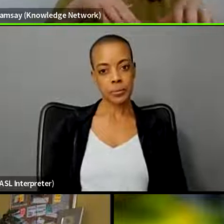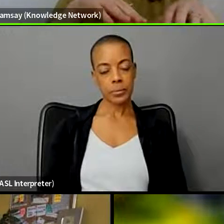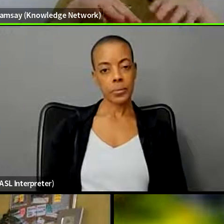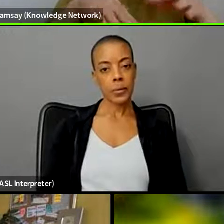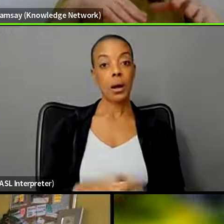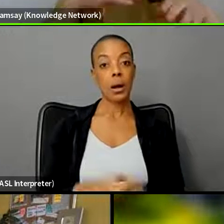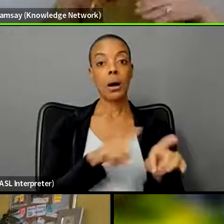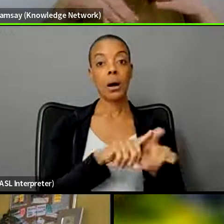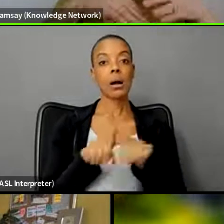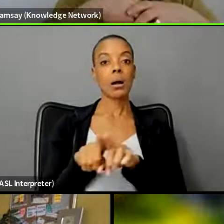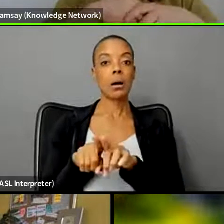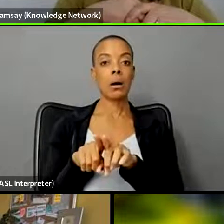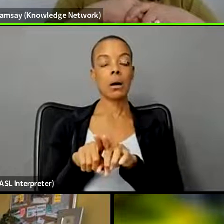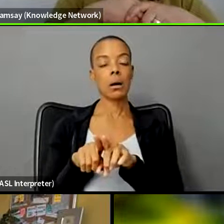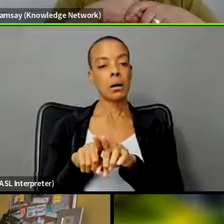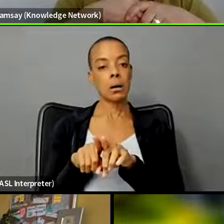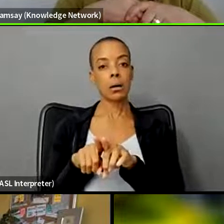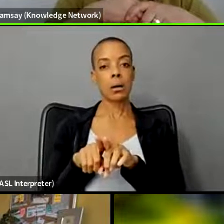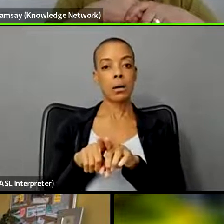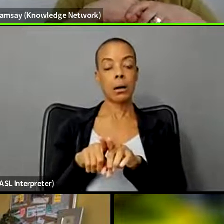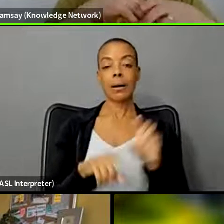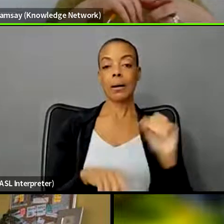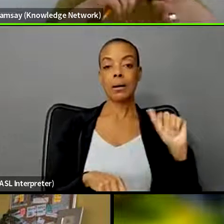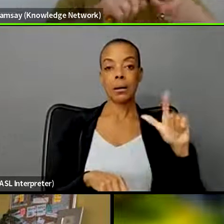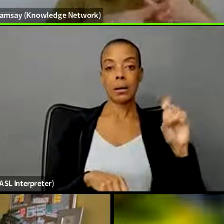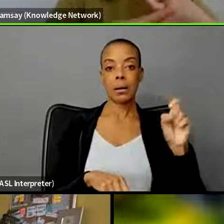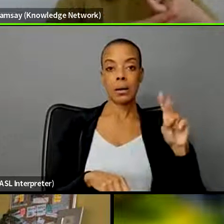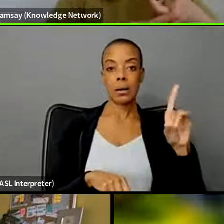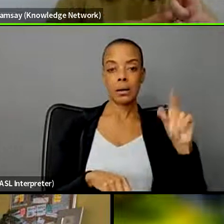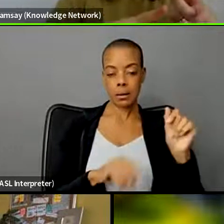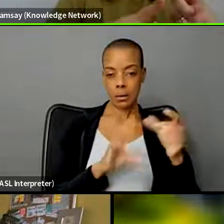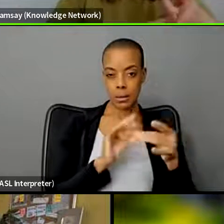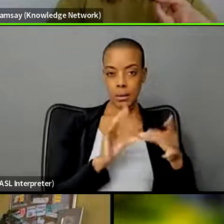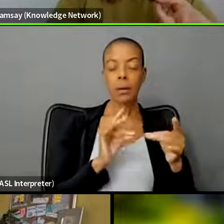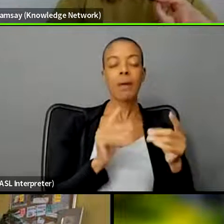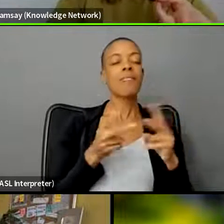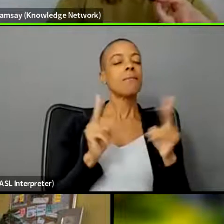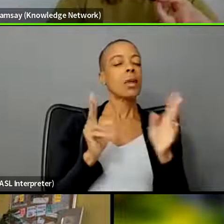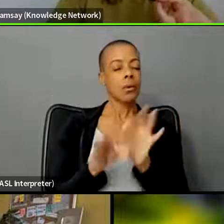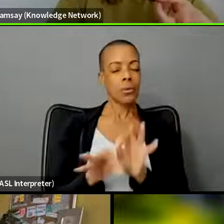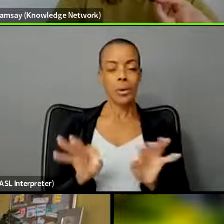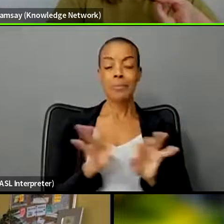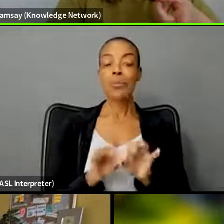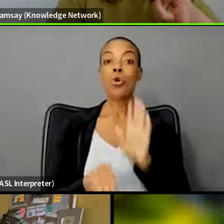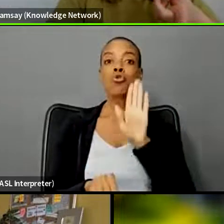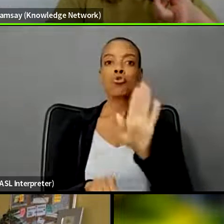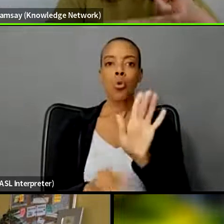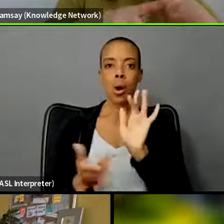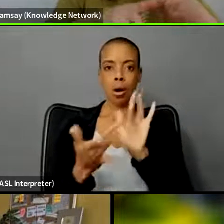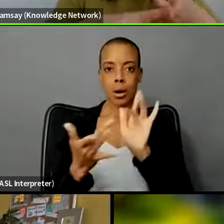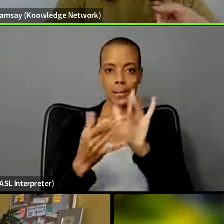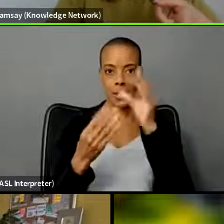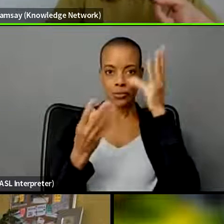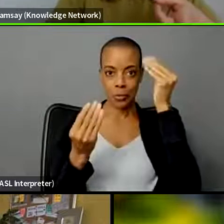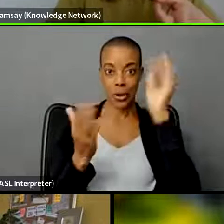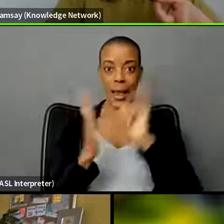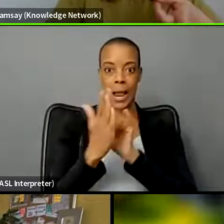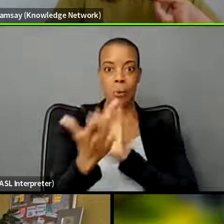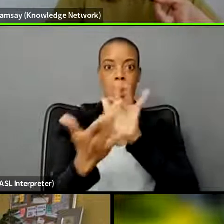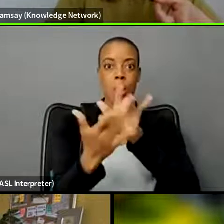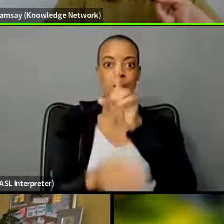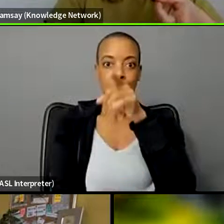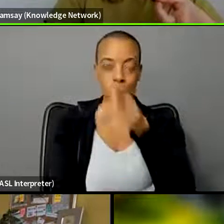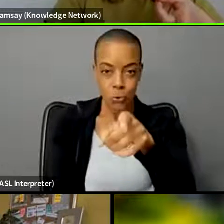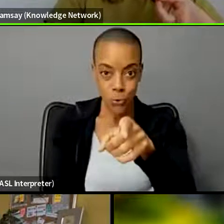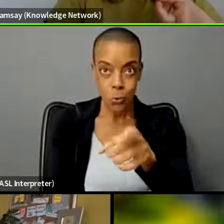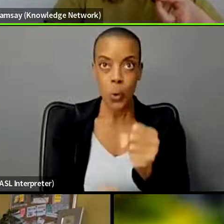out, like, what, in addition to what Alexandra had mentioned, really important to include your contact information. There's so many proposals